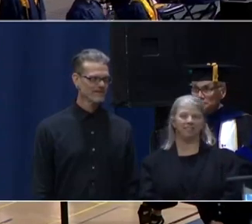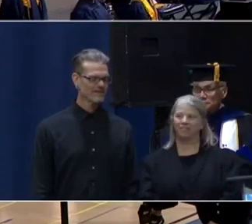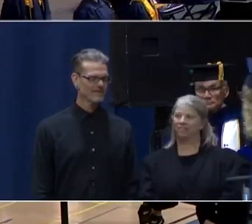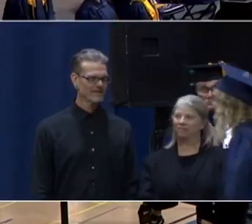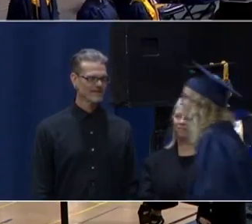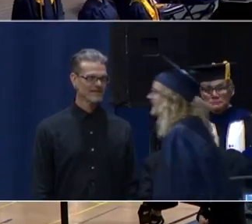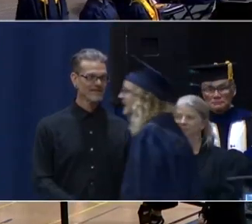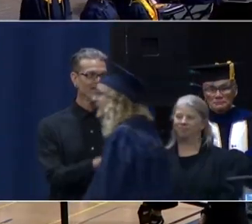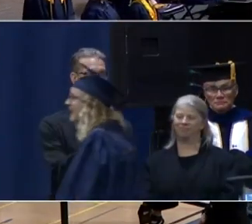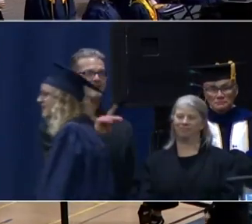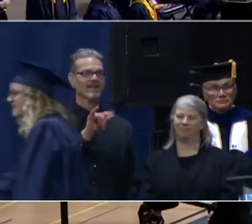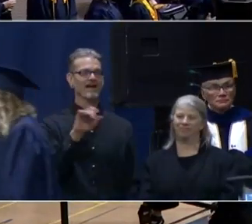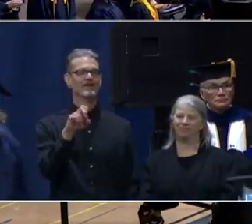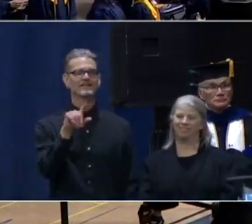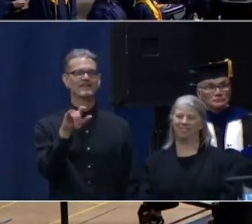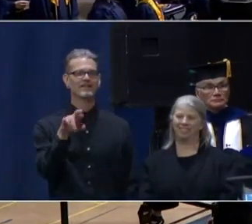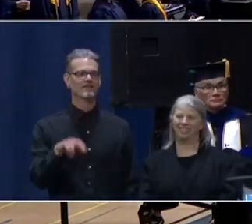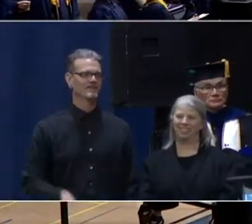Kyle Dinner.